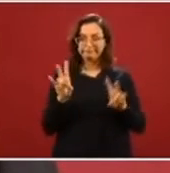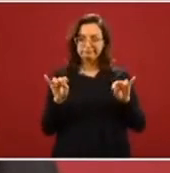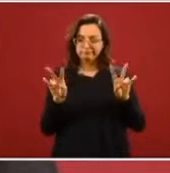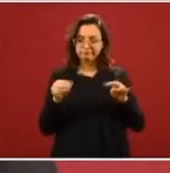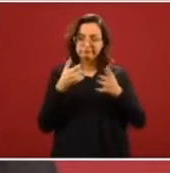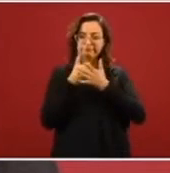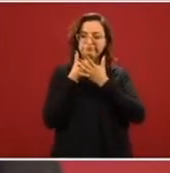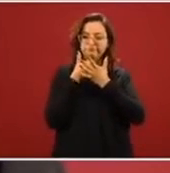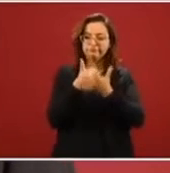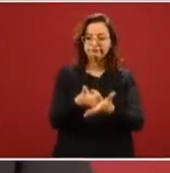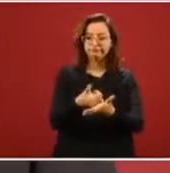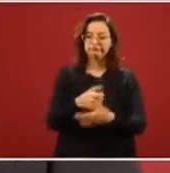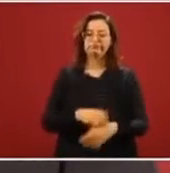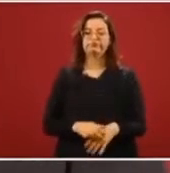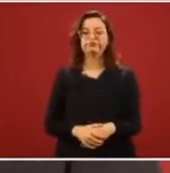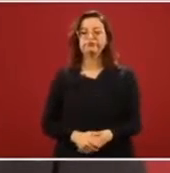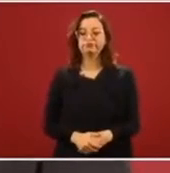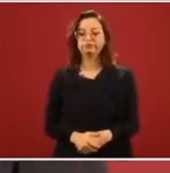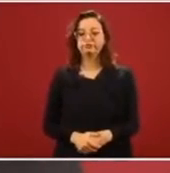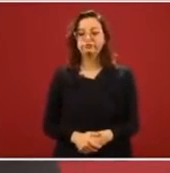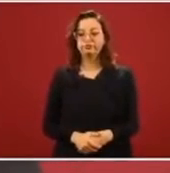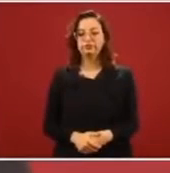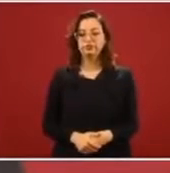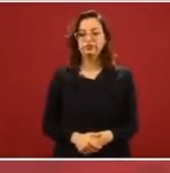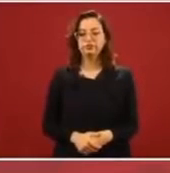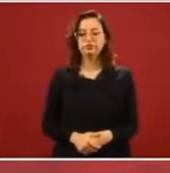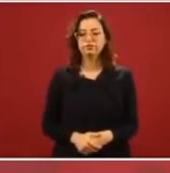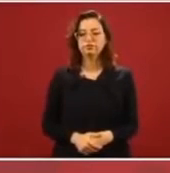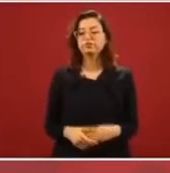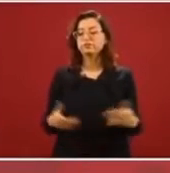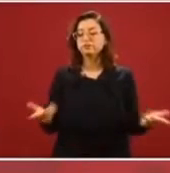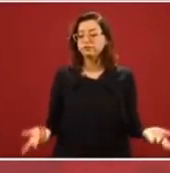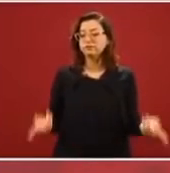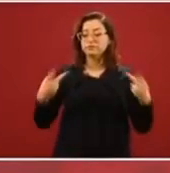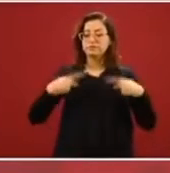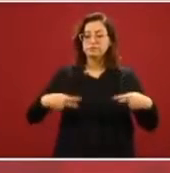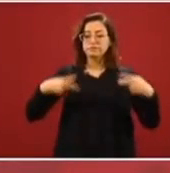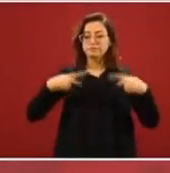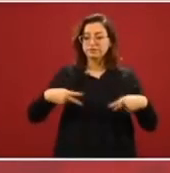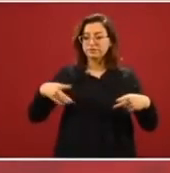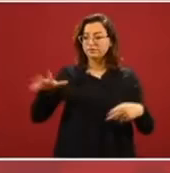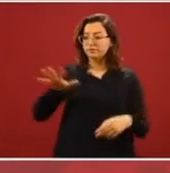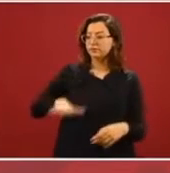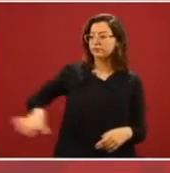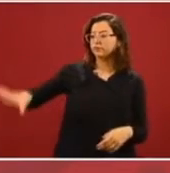Tenemos el apoyo de los ciudadanos, que eso es lo más importante,